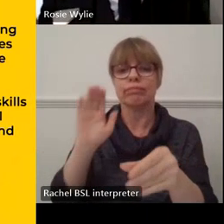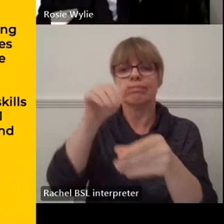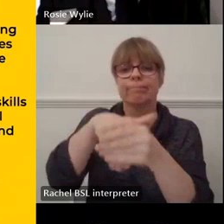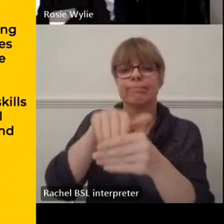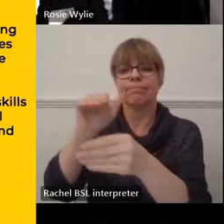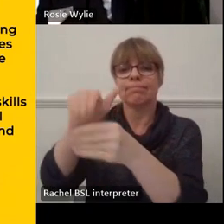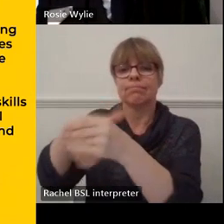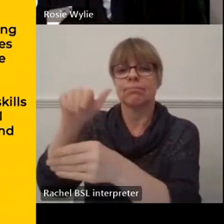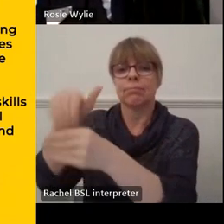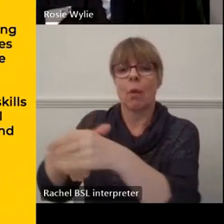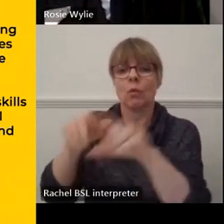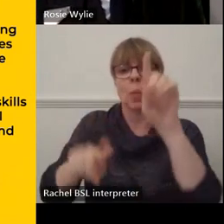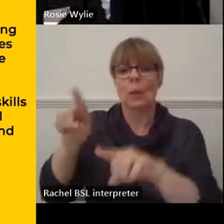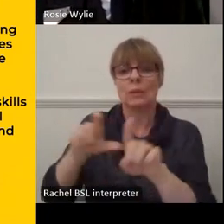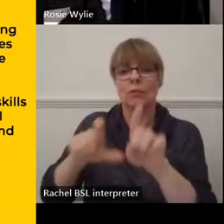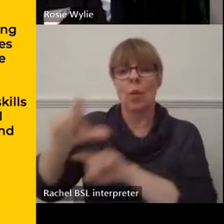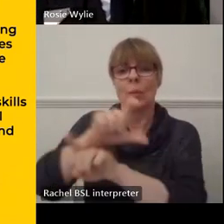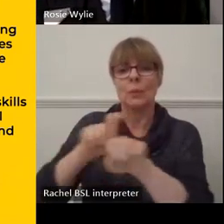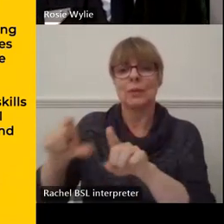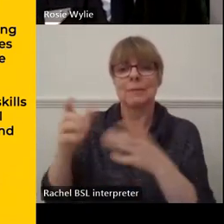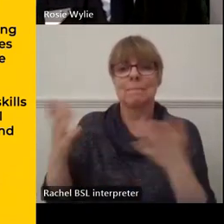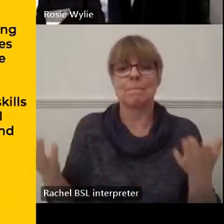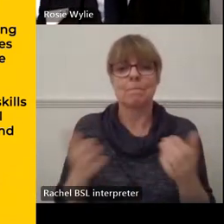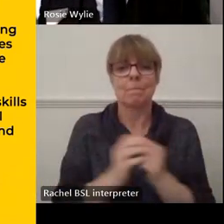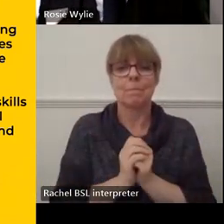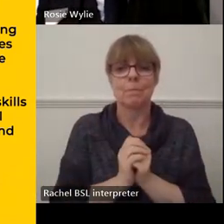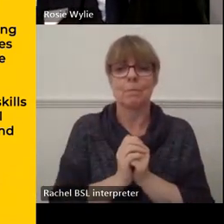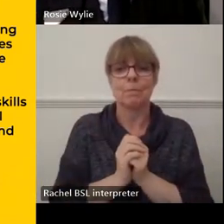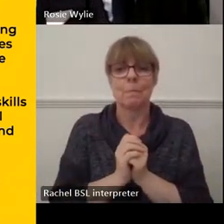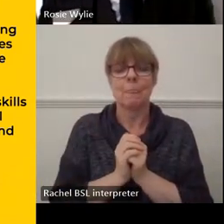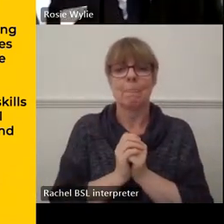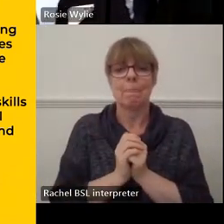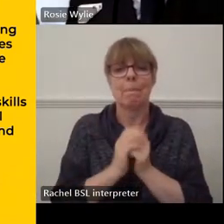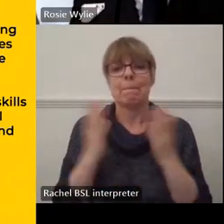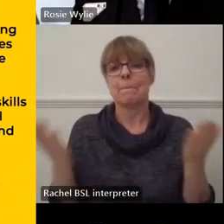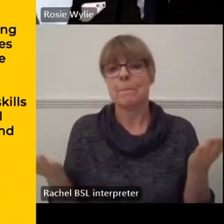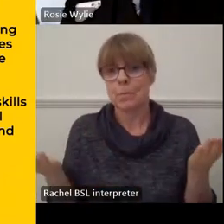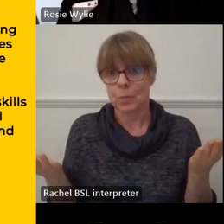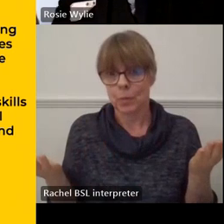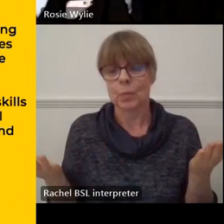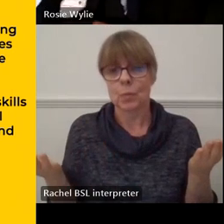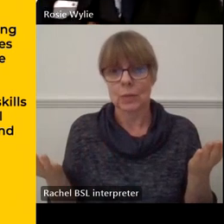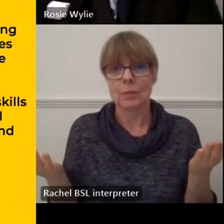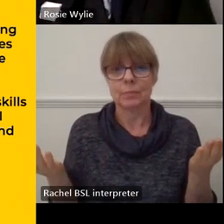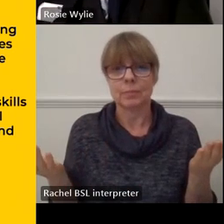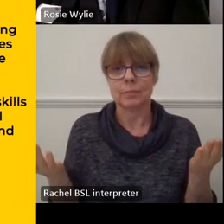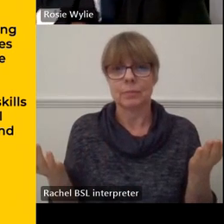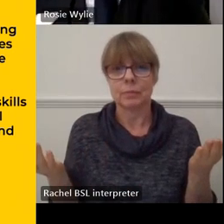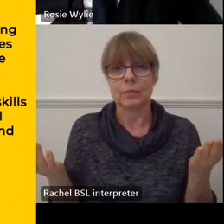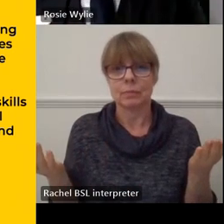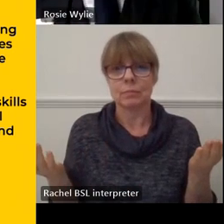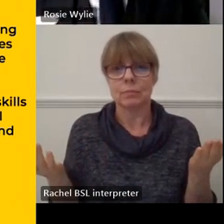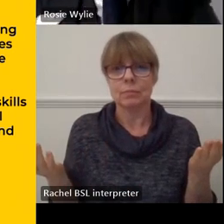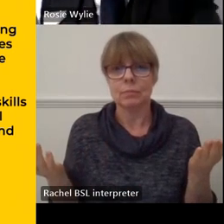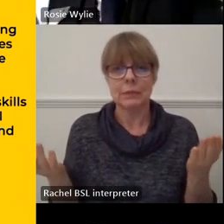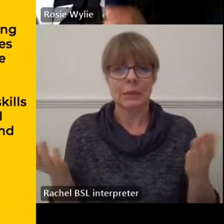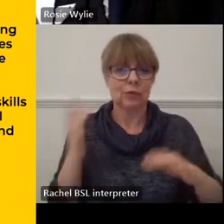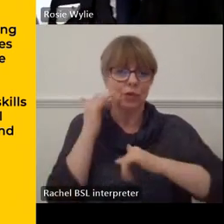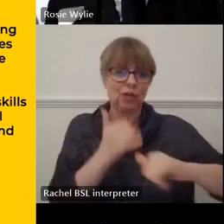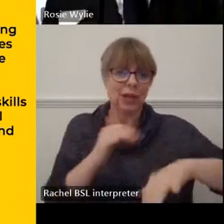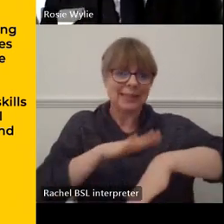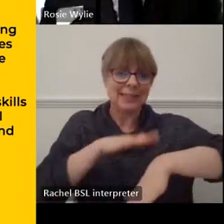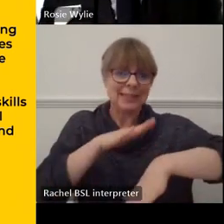know. So I'll give you a couple of the, okay, the time is up. I didn't think I'll reach this time, but it's okay.